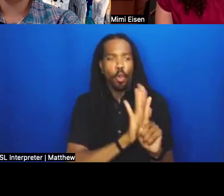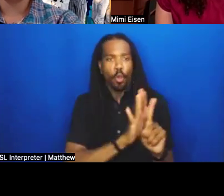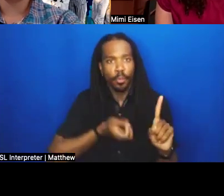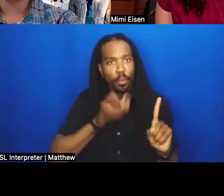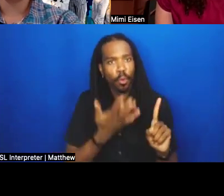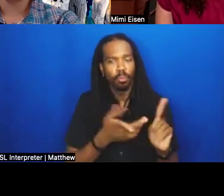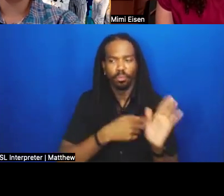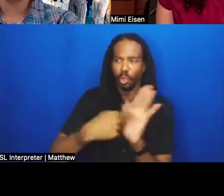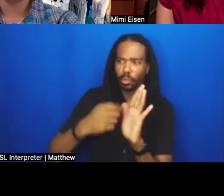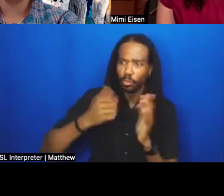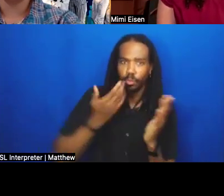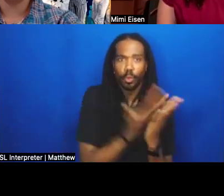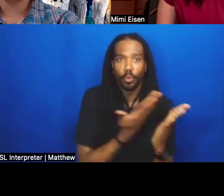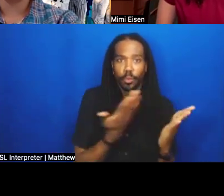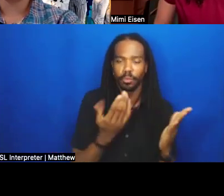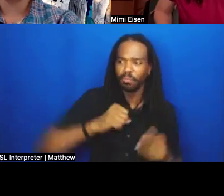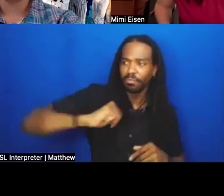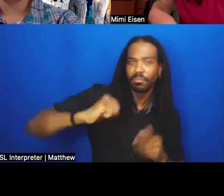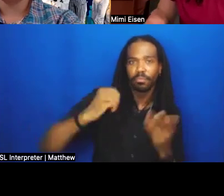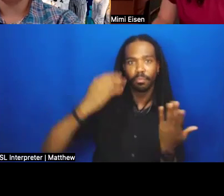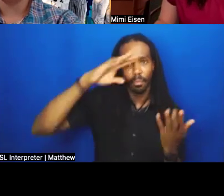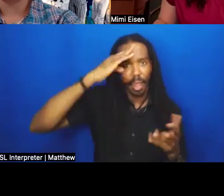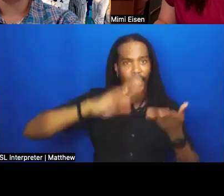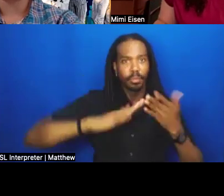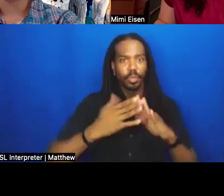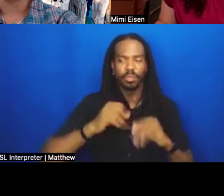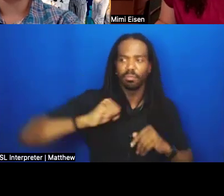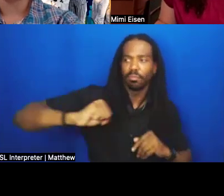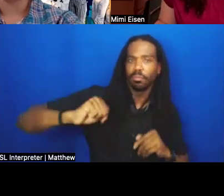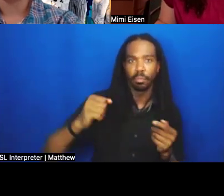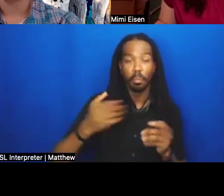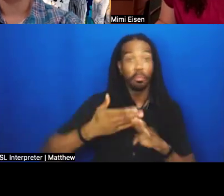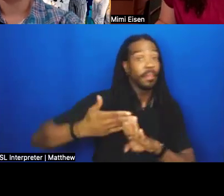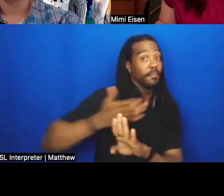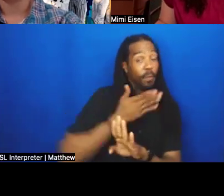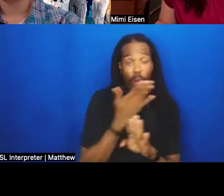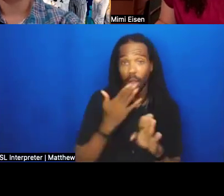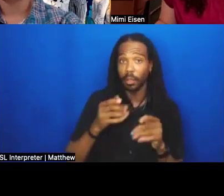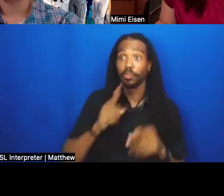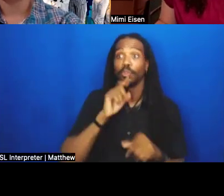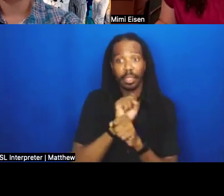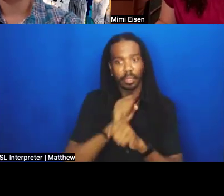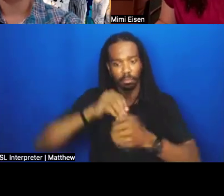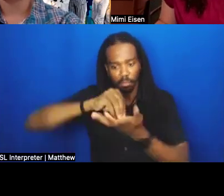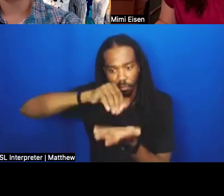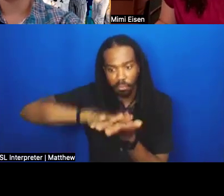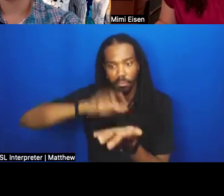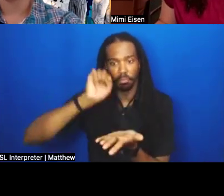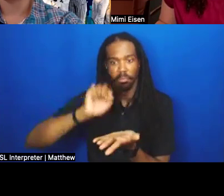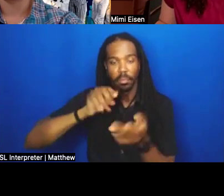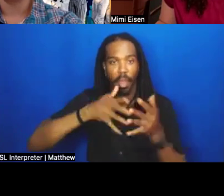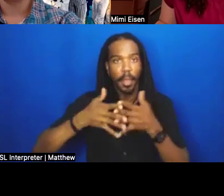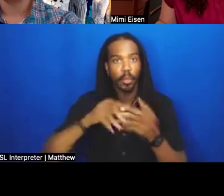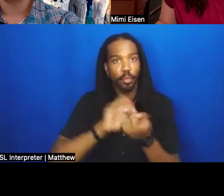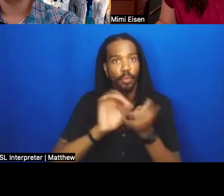to the American colonists before the revolution even happened, right? I mean, we need to hear the voice